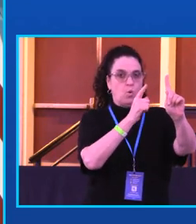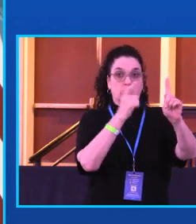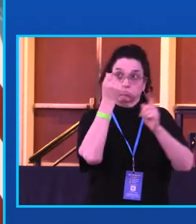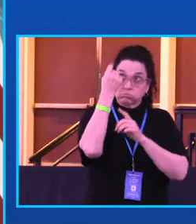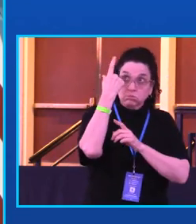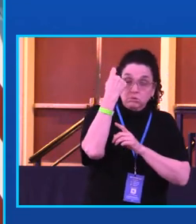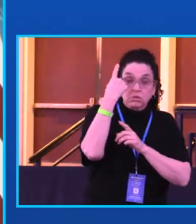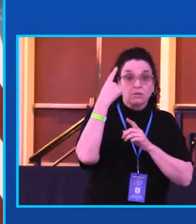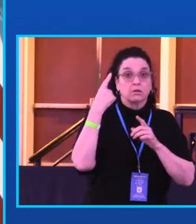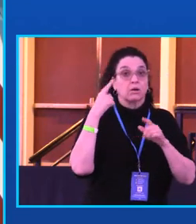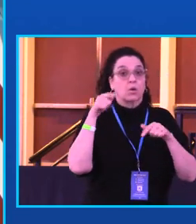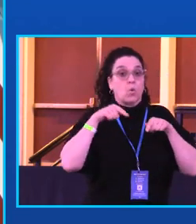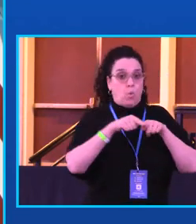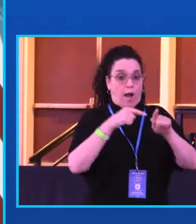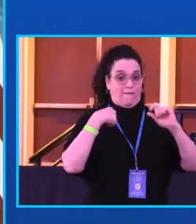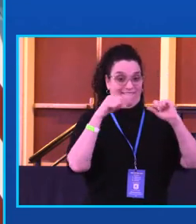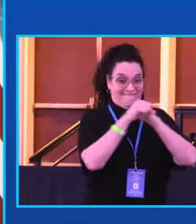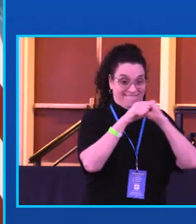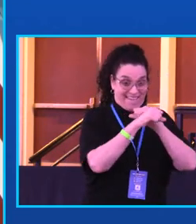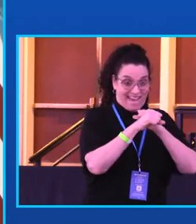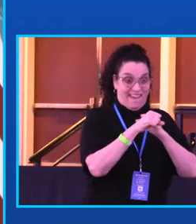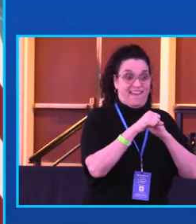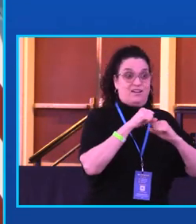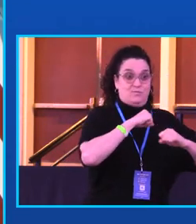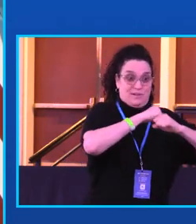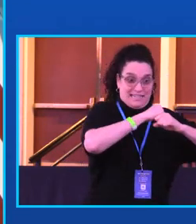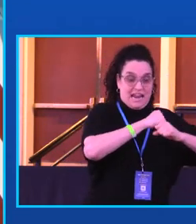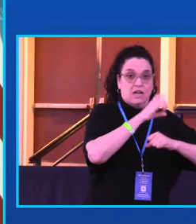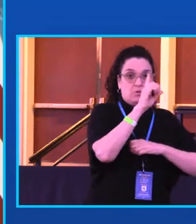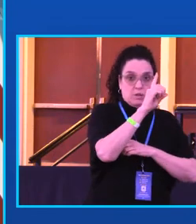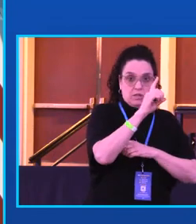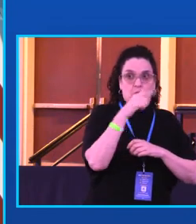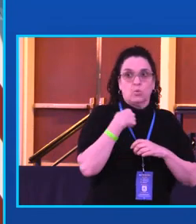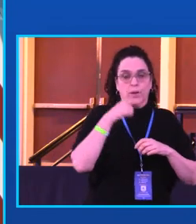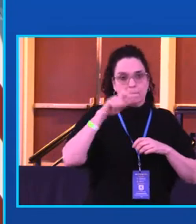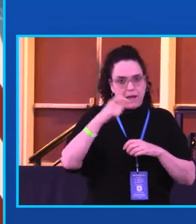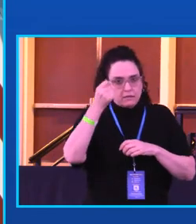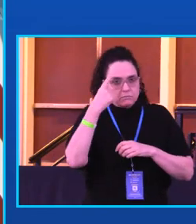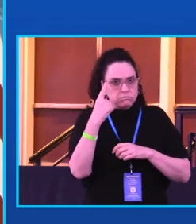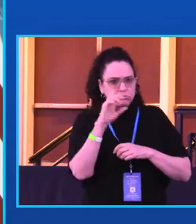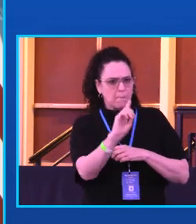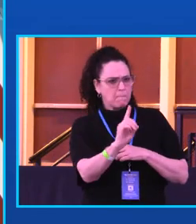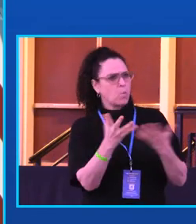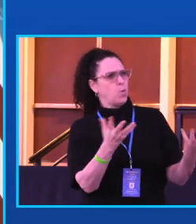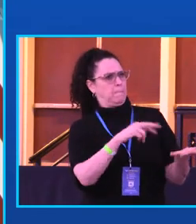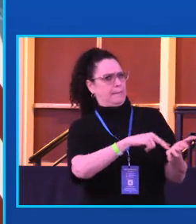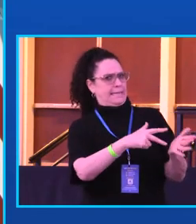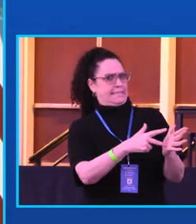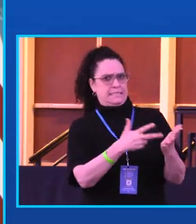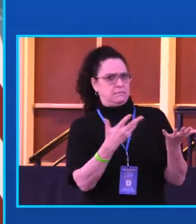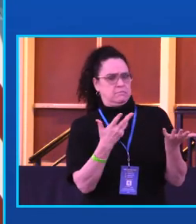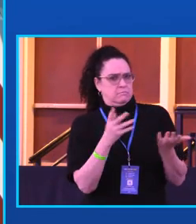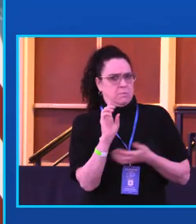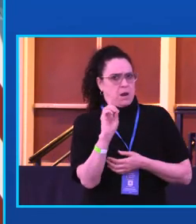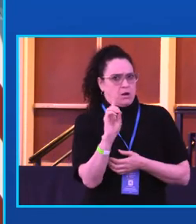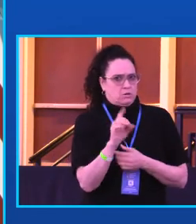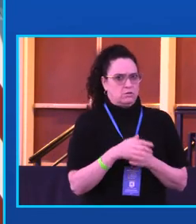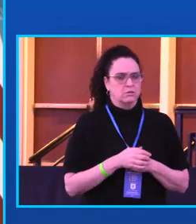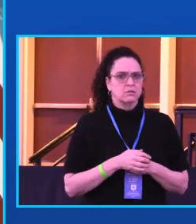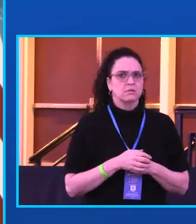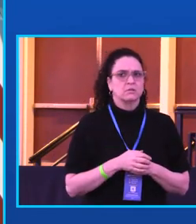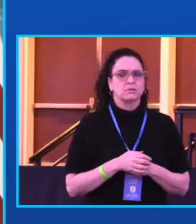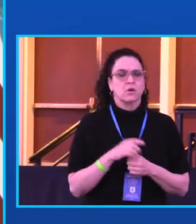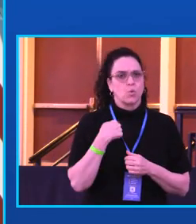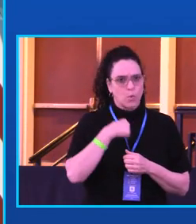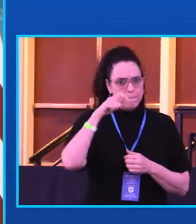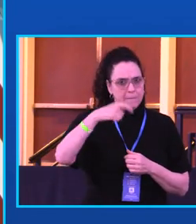for democracy, we must appreciate its character and nature. We must understand